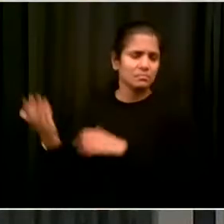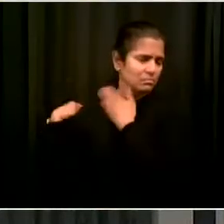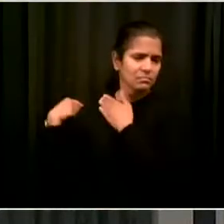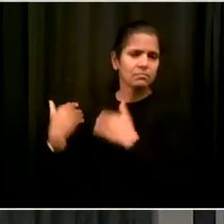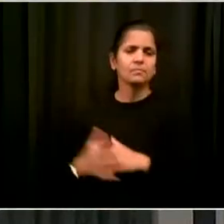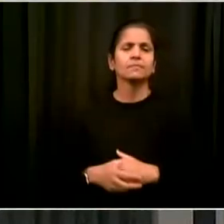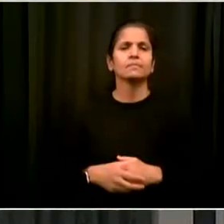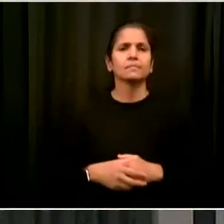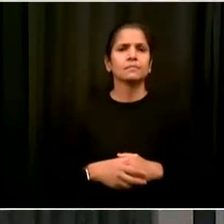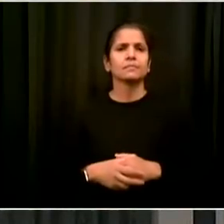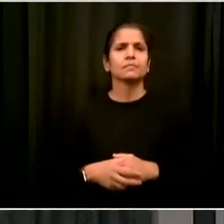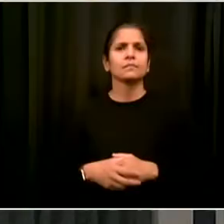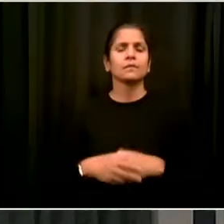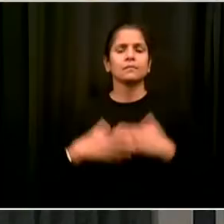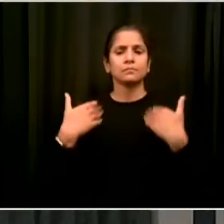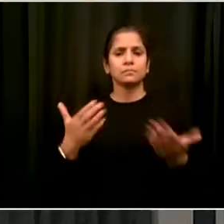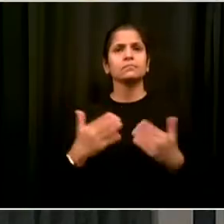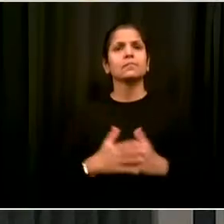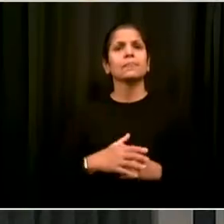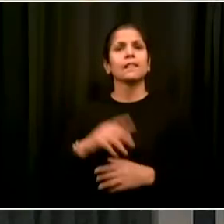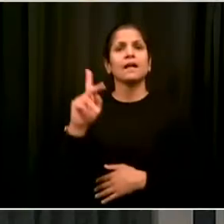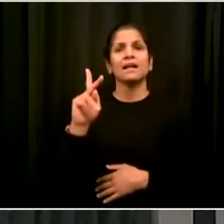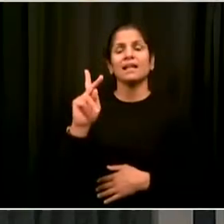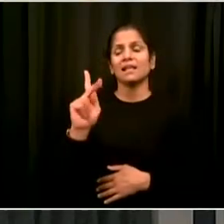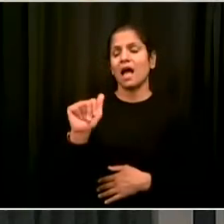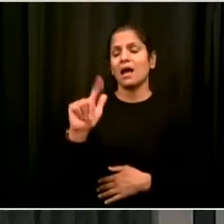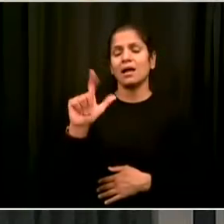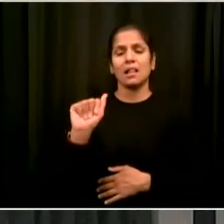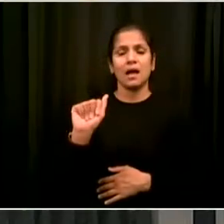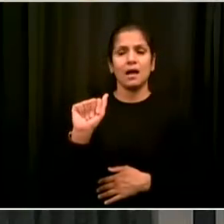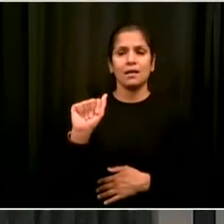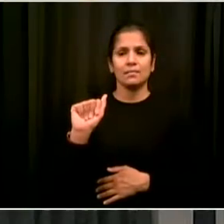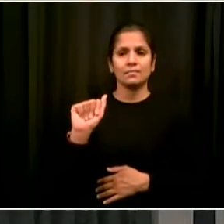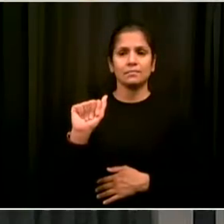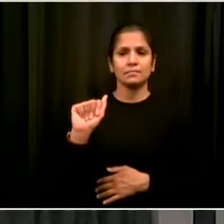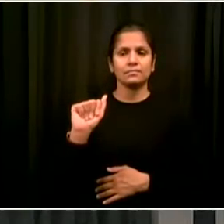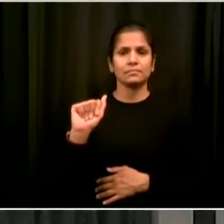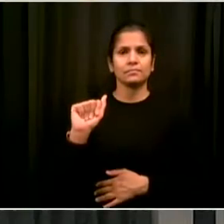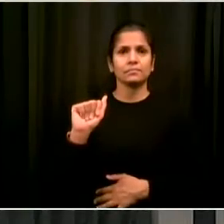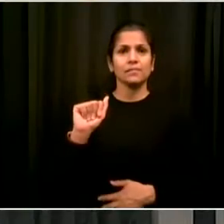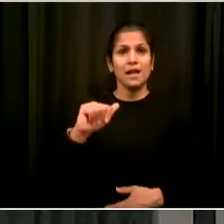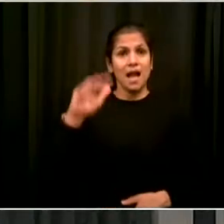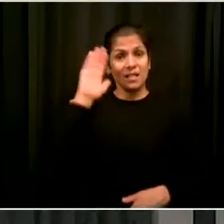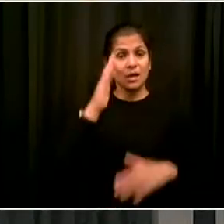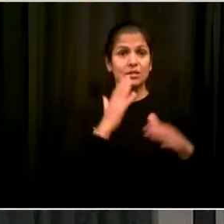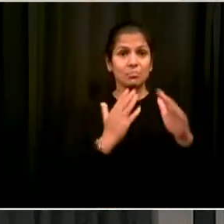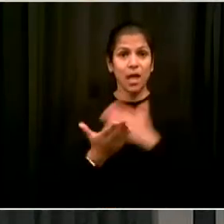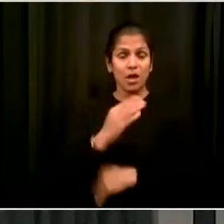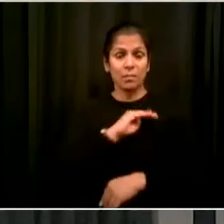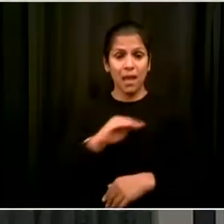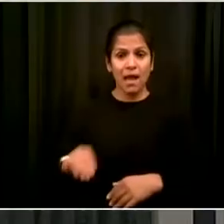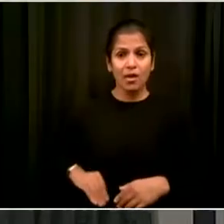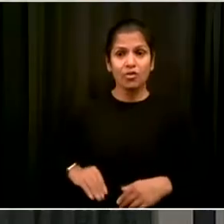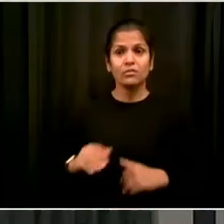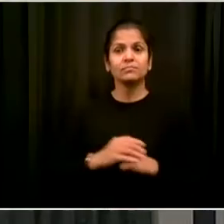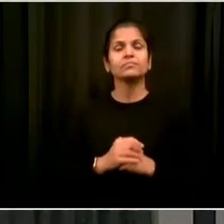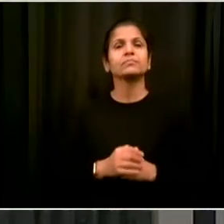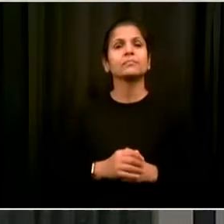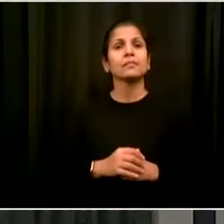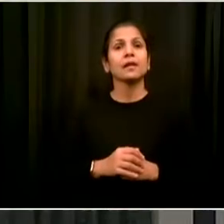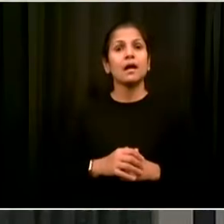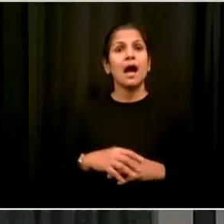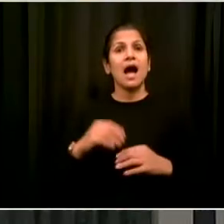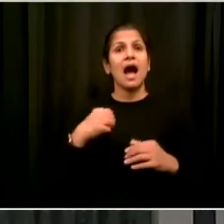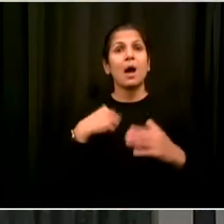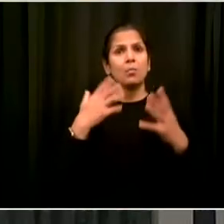Next is Calla from Pix 11. Hey, good morning, Mr. Mayor. I wanted to go over the list of vaccination